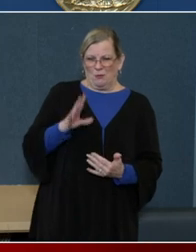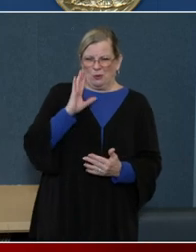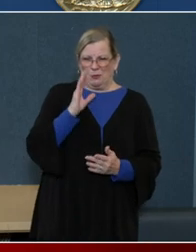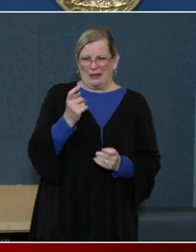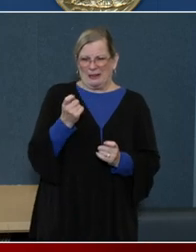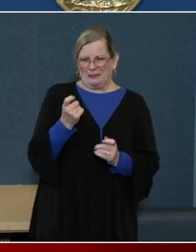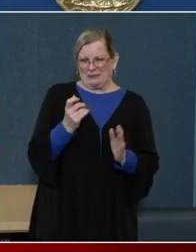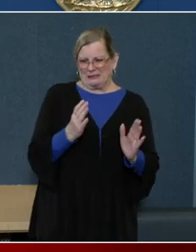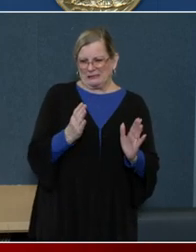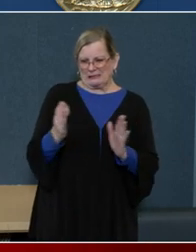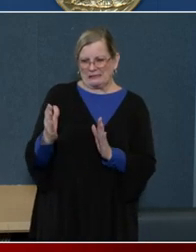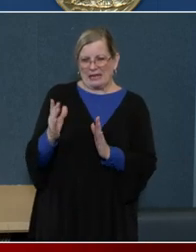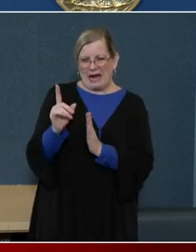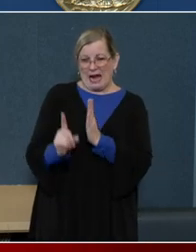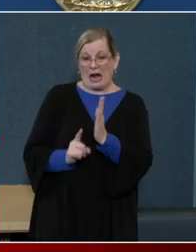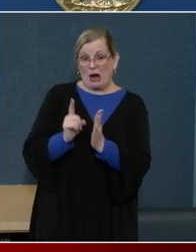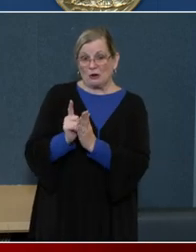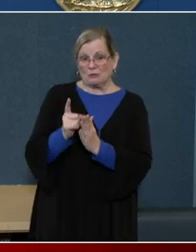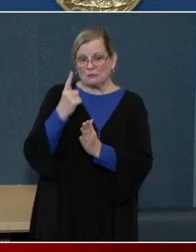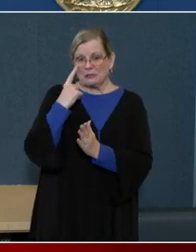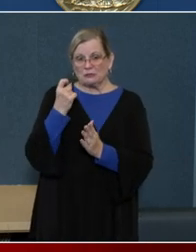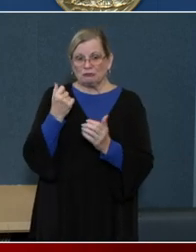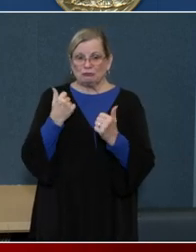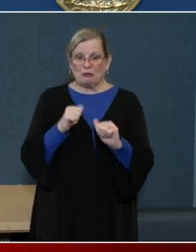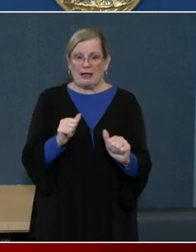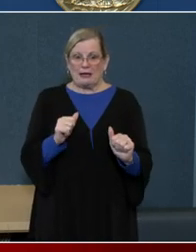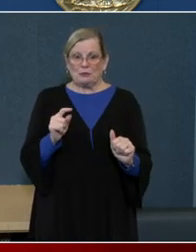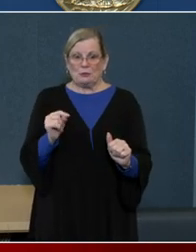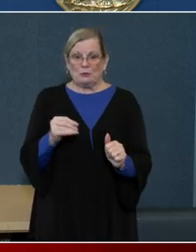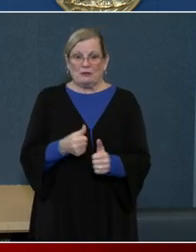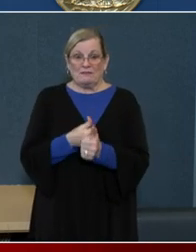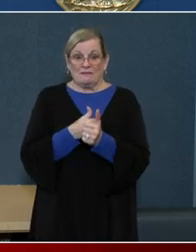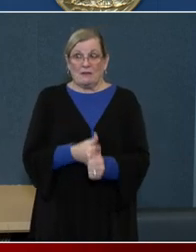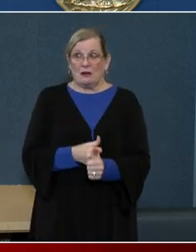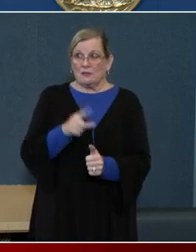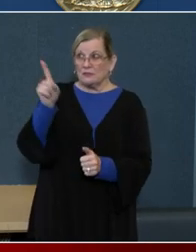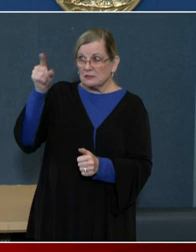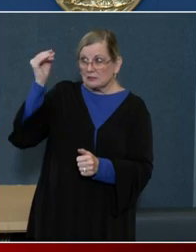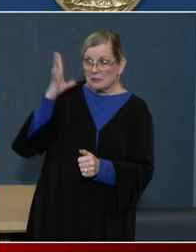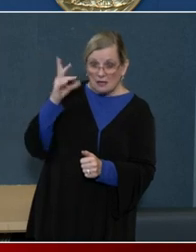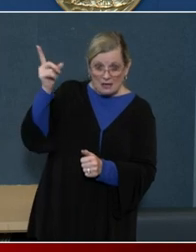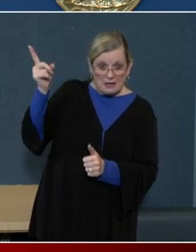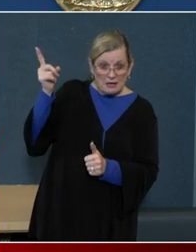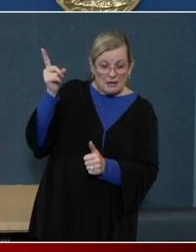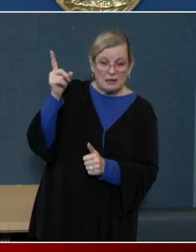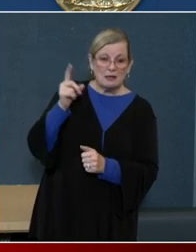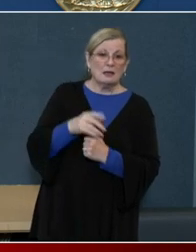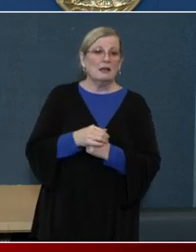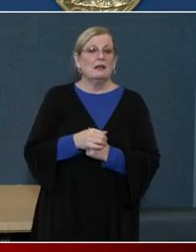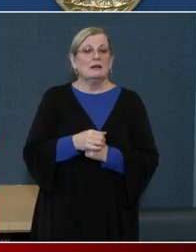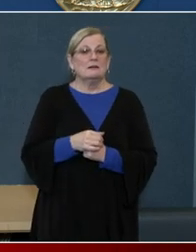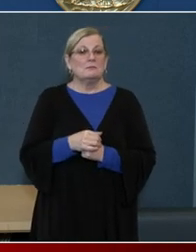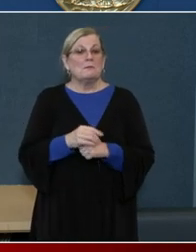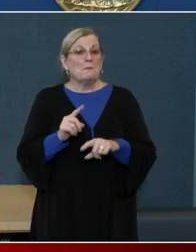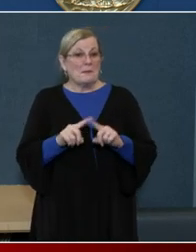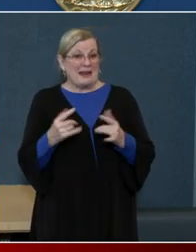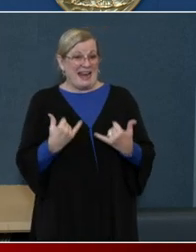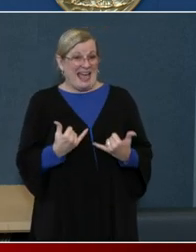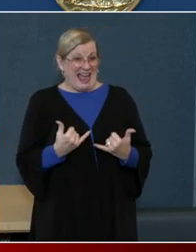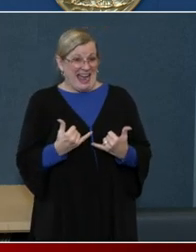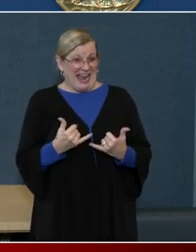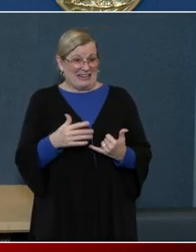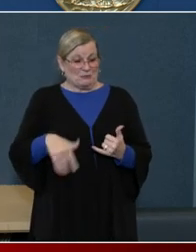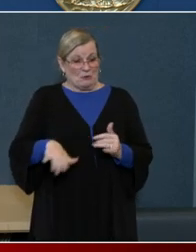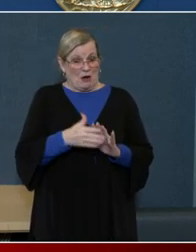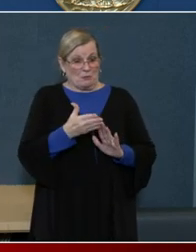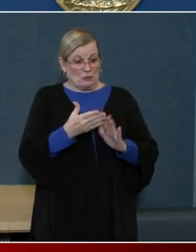available. The F Street, Anacostia, and UDC at Bertie Bacchus sites are now operating from 9 a.m. to